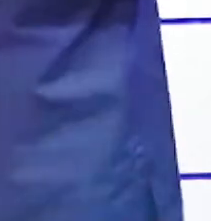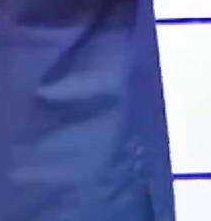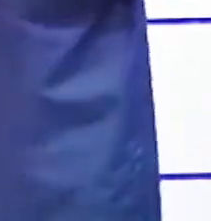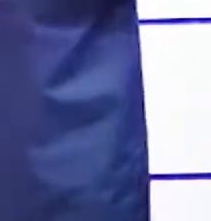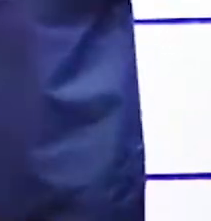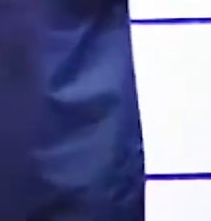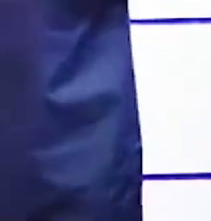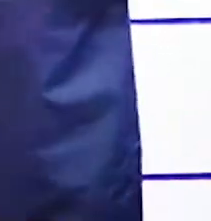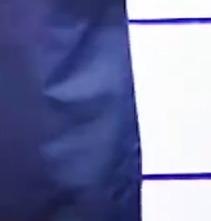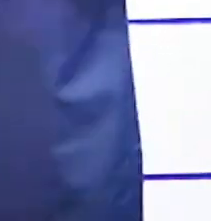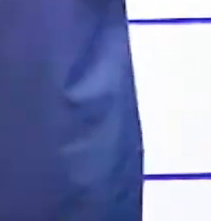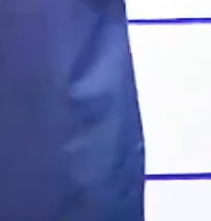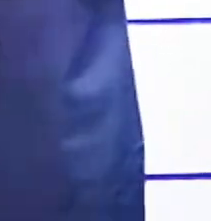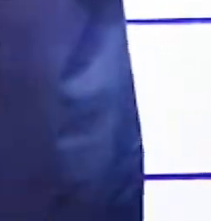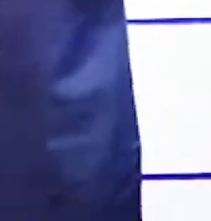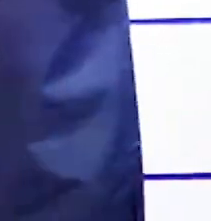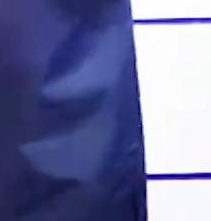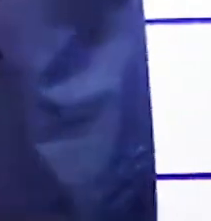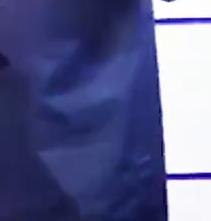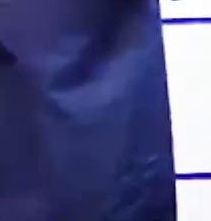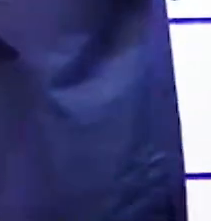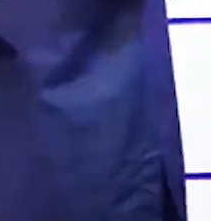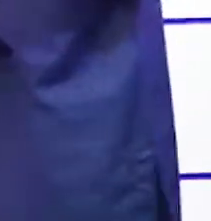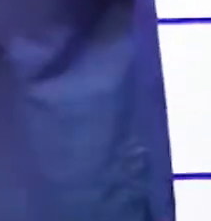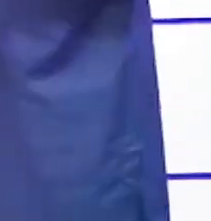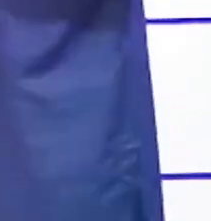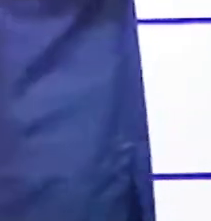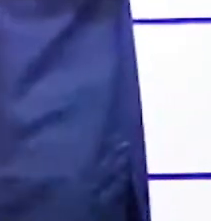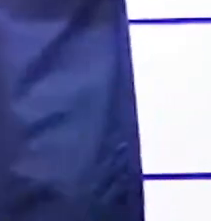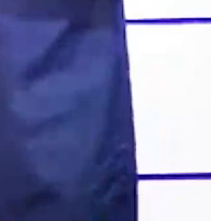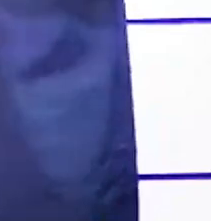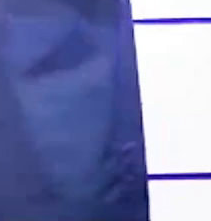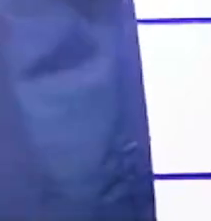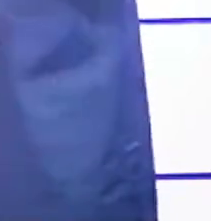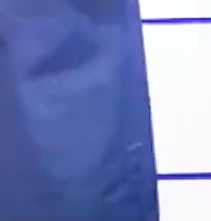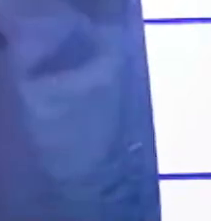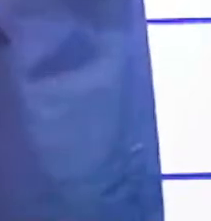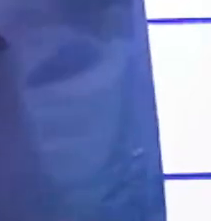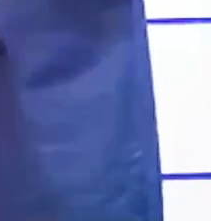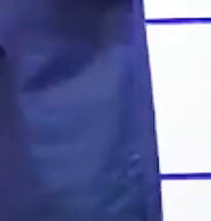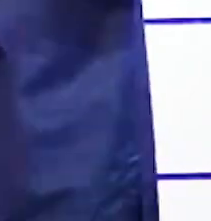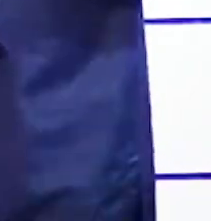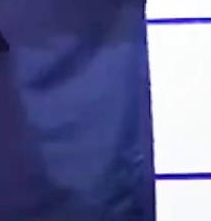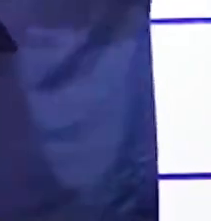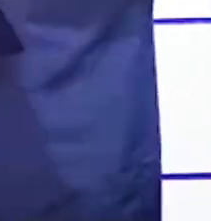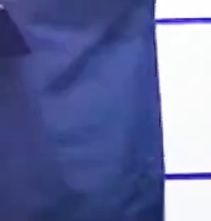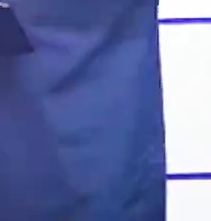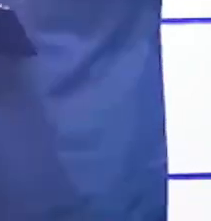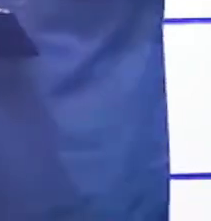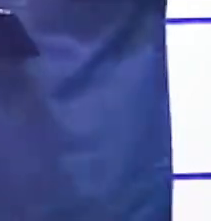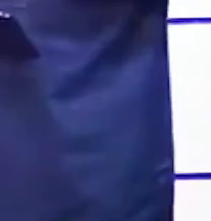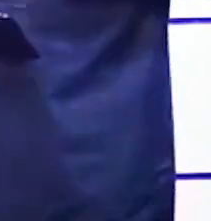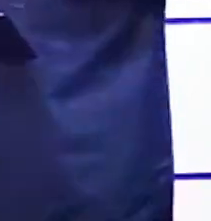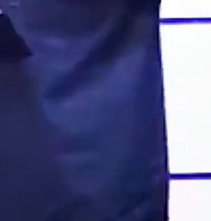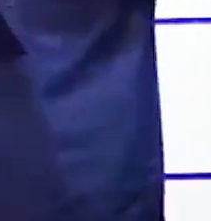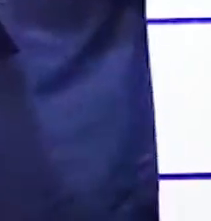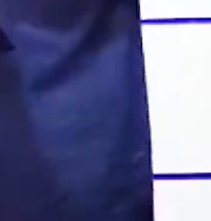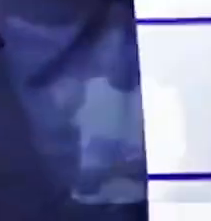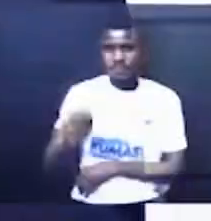mede madwene bekwa kosi maame a na moja etu no no so. Mark chapter 5. Yen hwe mari kwa asempa no etinum. Let's take it from